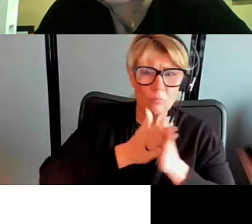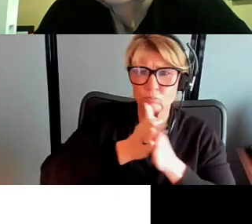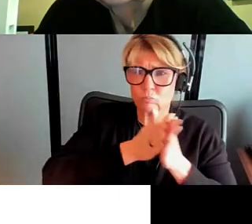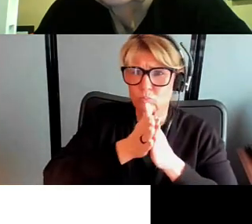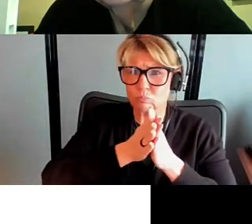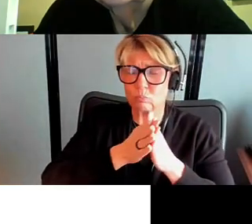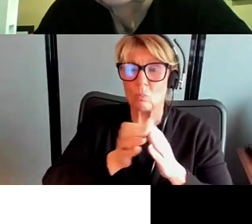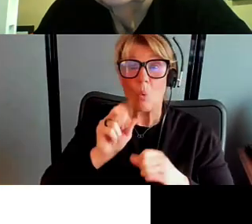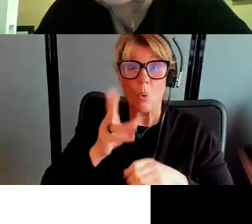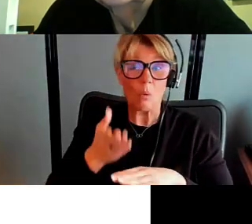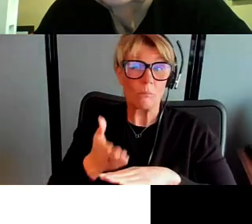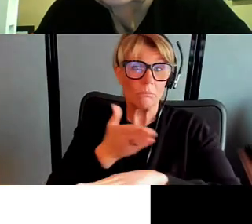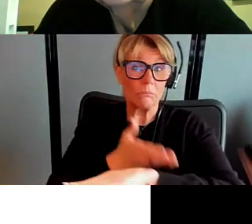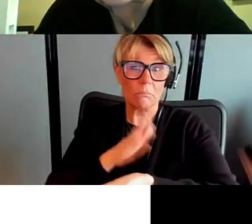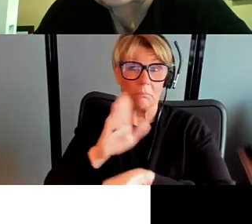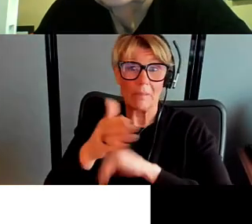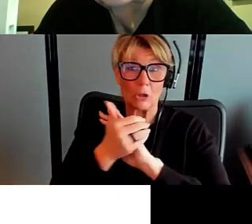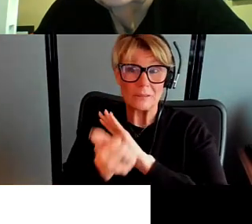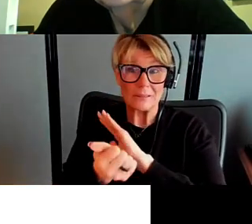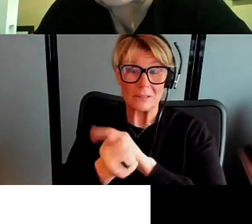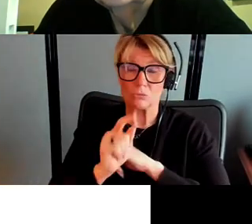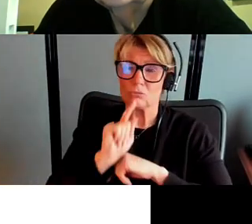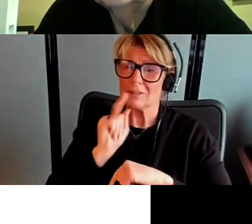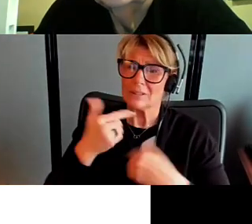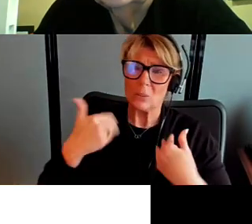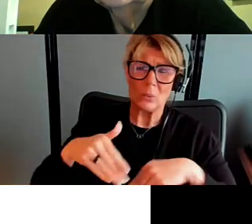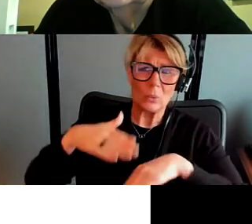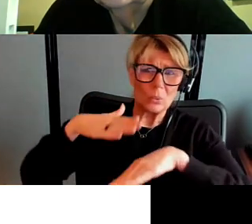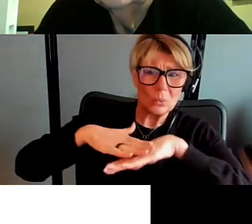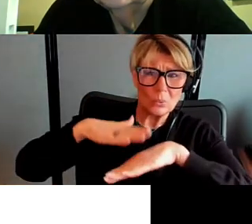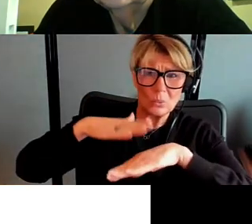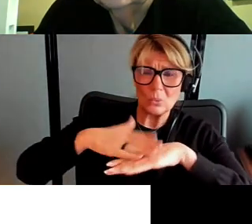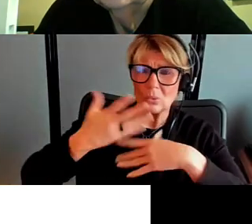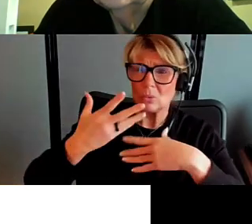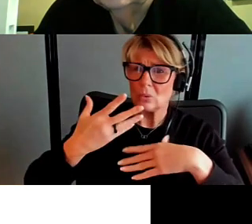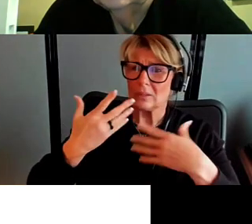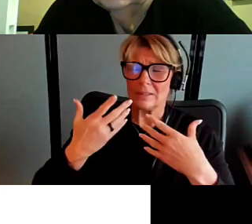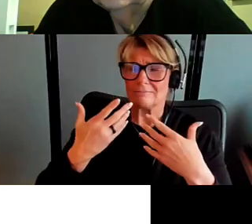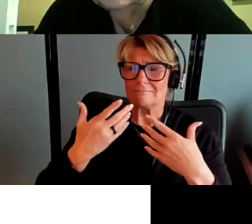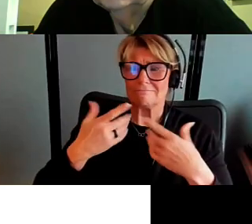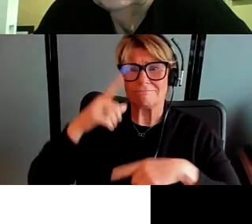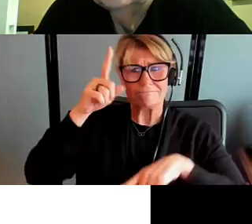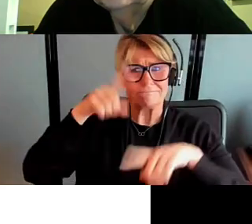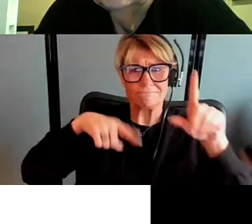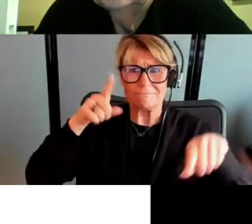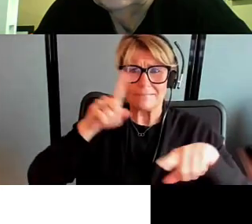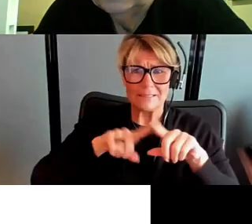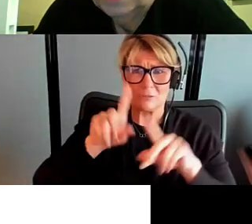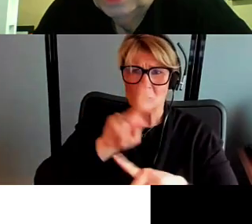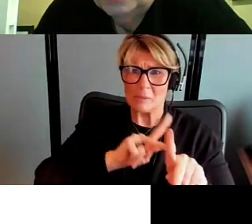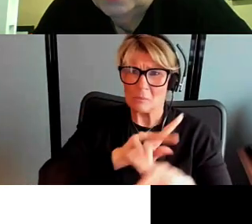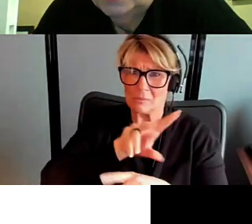polish themselves, because great tips from all kinds of different individuals.